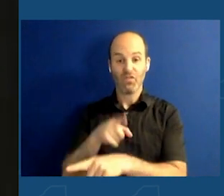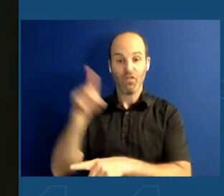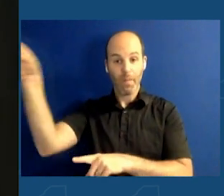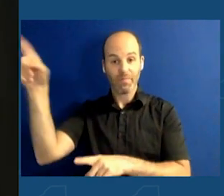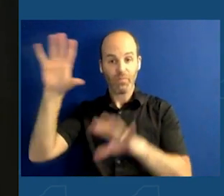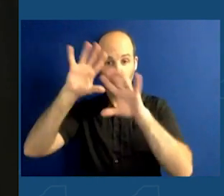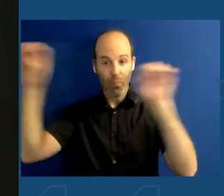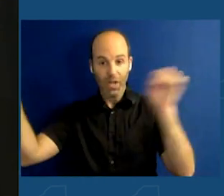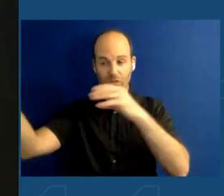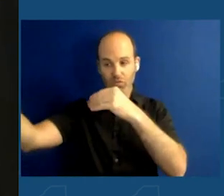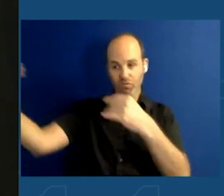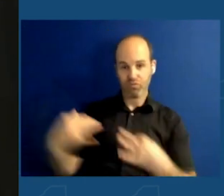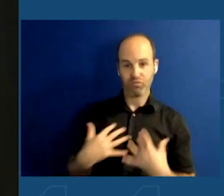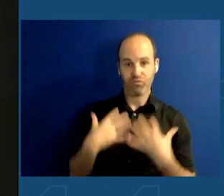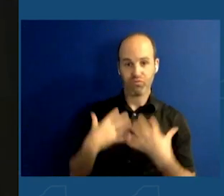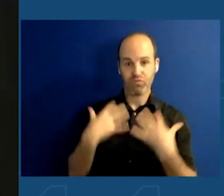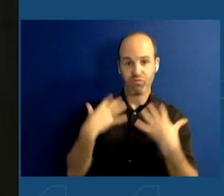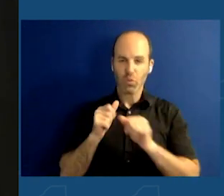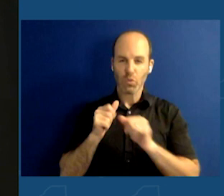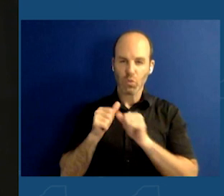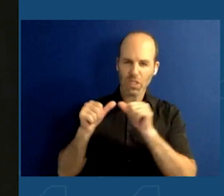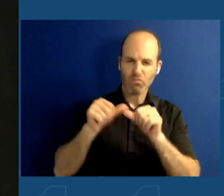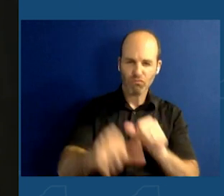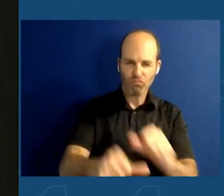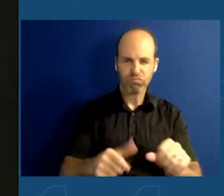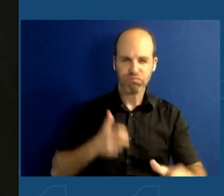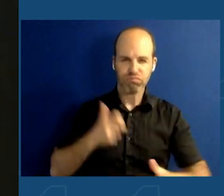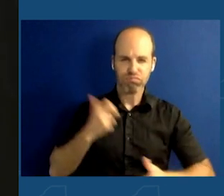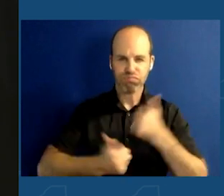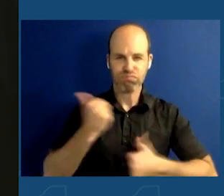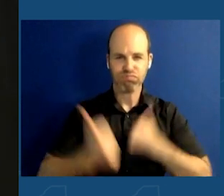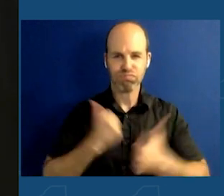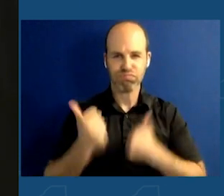violence. I'm happy to be part of this team. I'm happy to